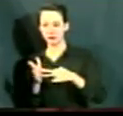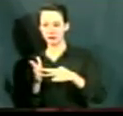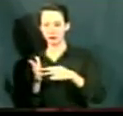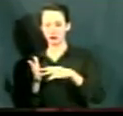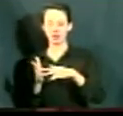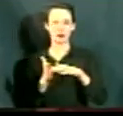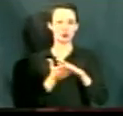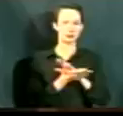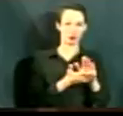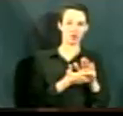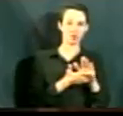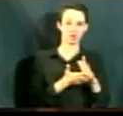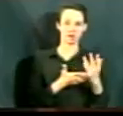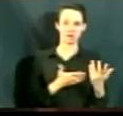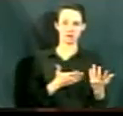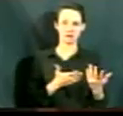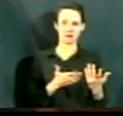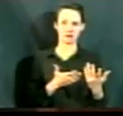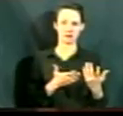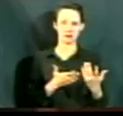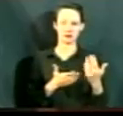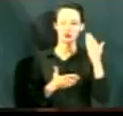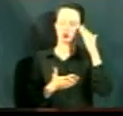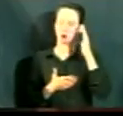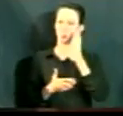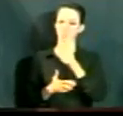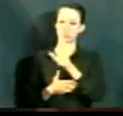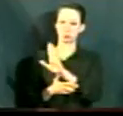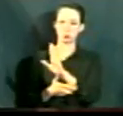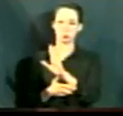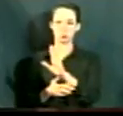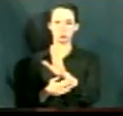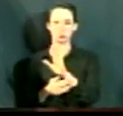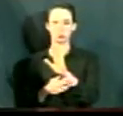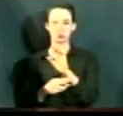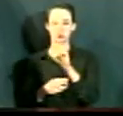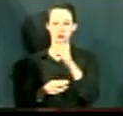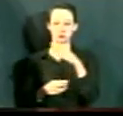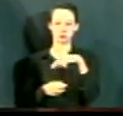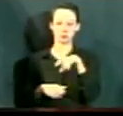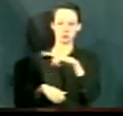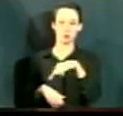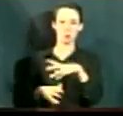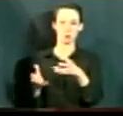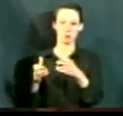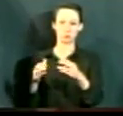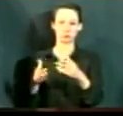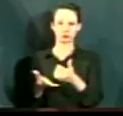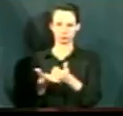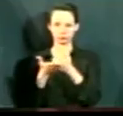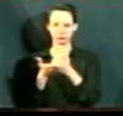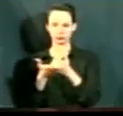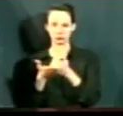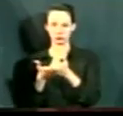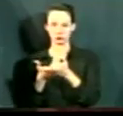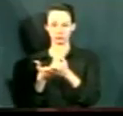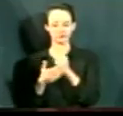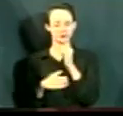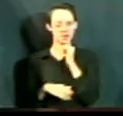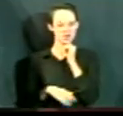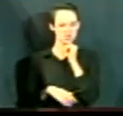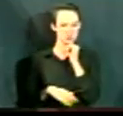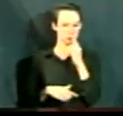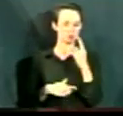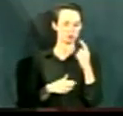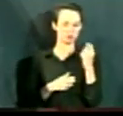kind. I know that you're integrity-filled and want to help. I do not trust that is the